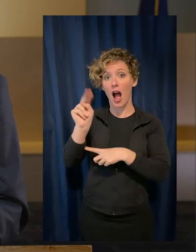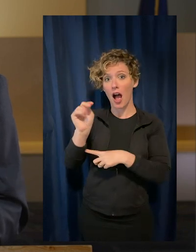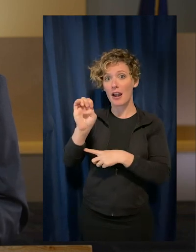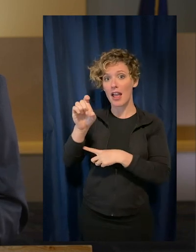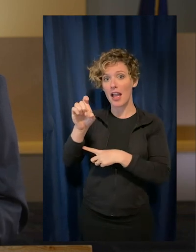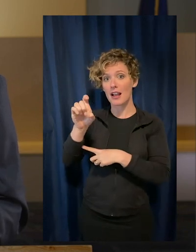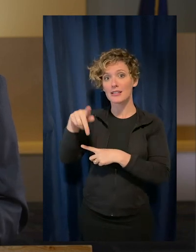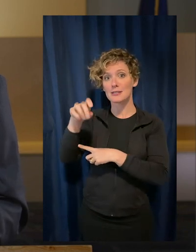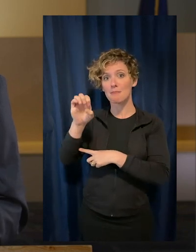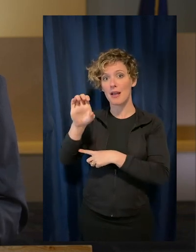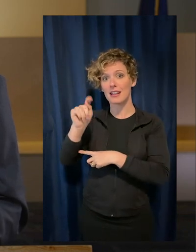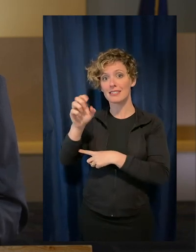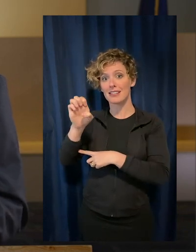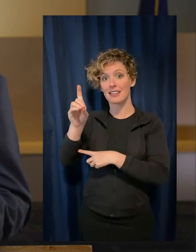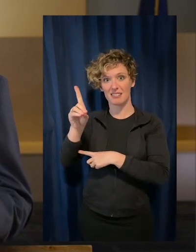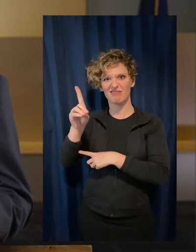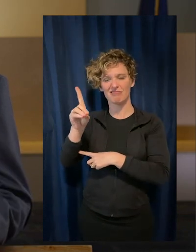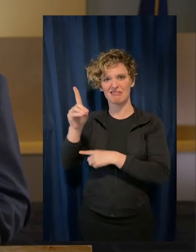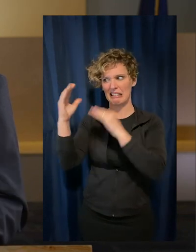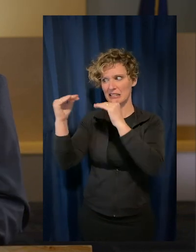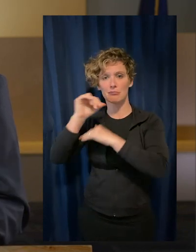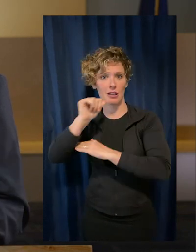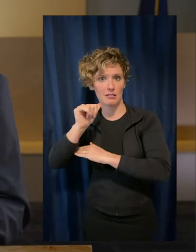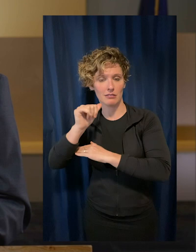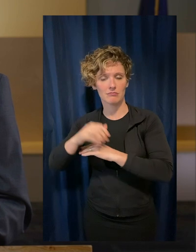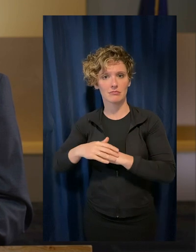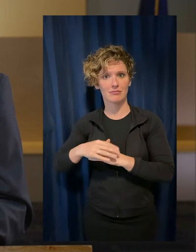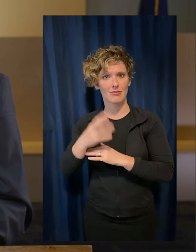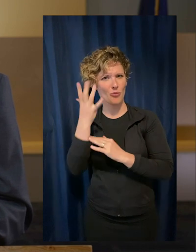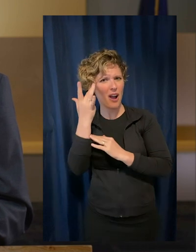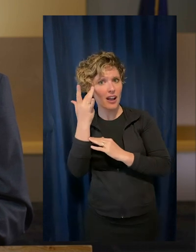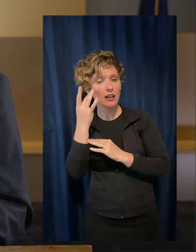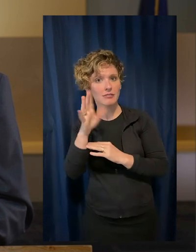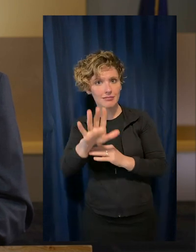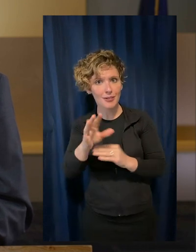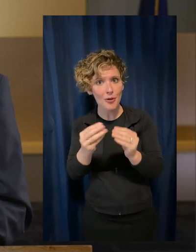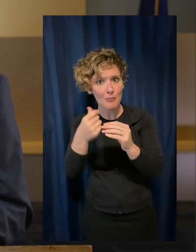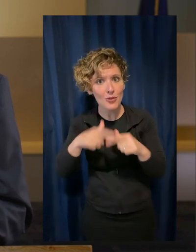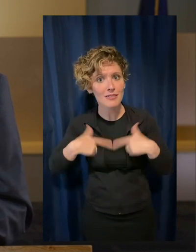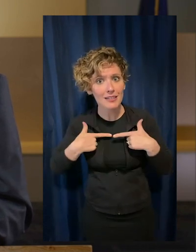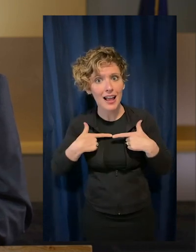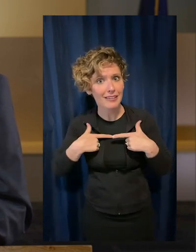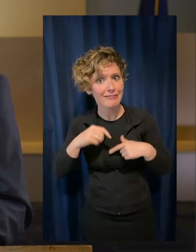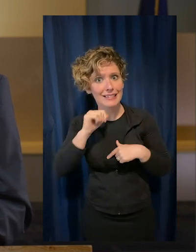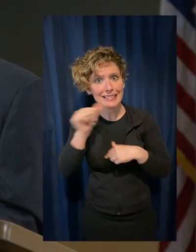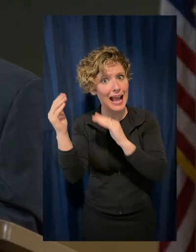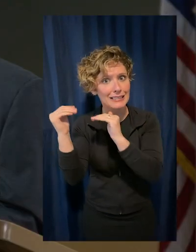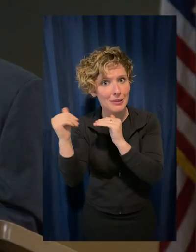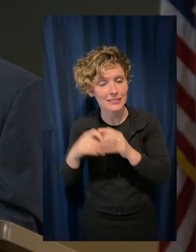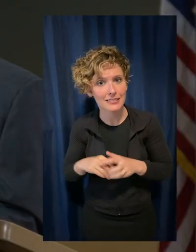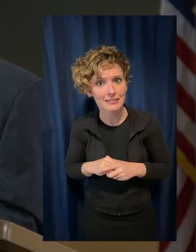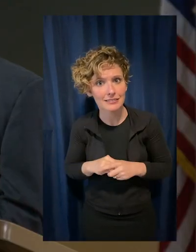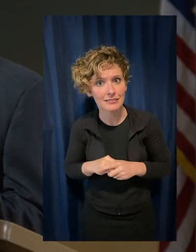Much of life is unexpected. But I'm not telling you anything that you don't already know, graduates, especially considering the